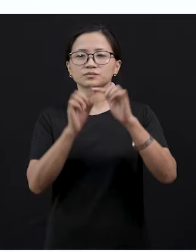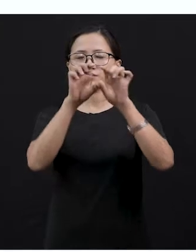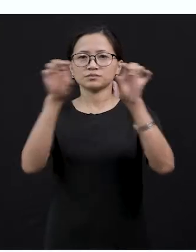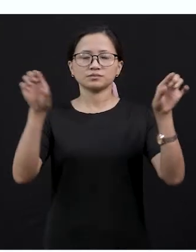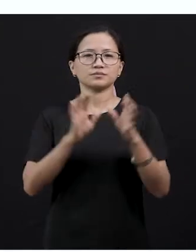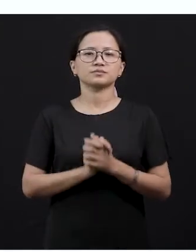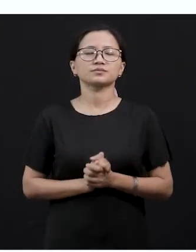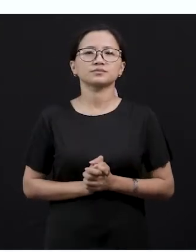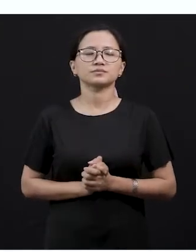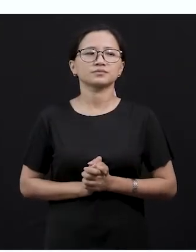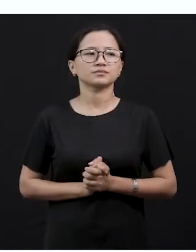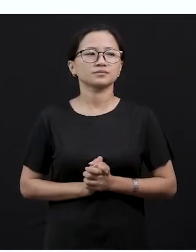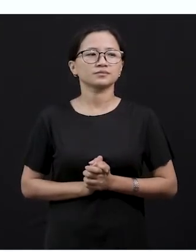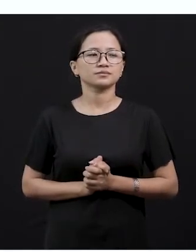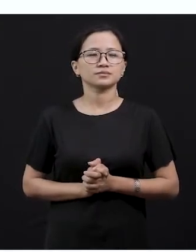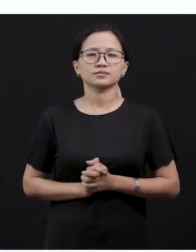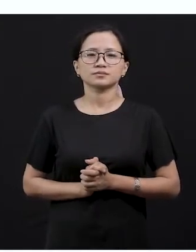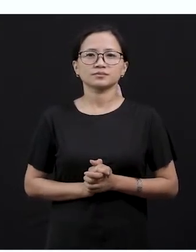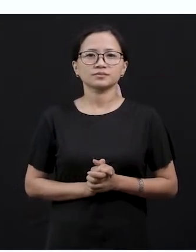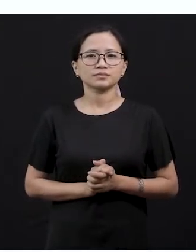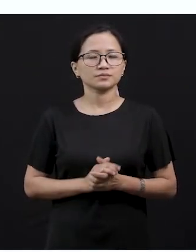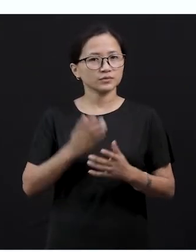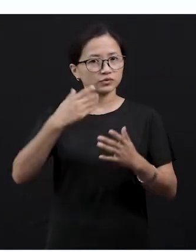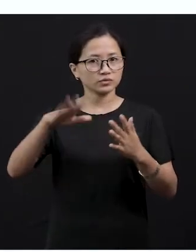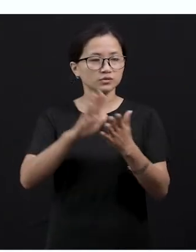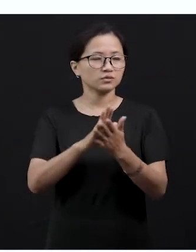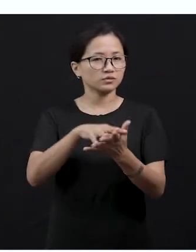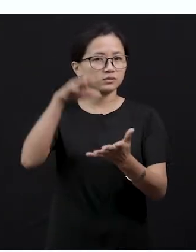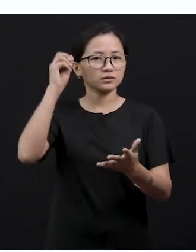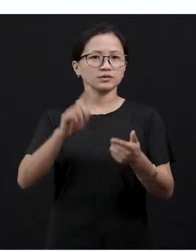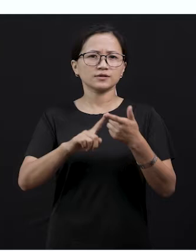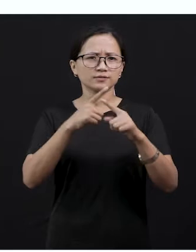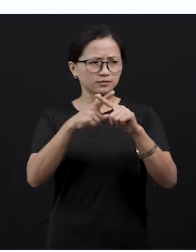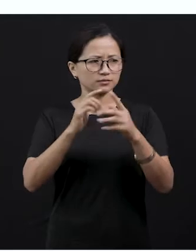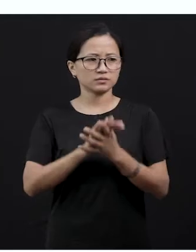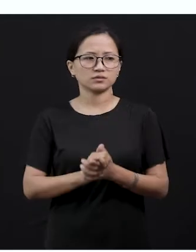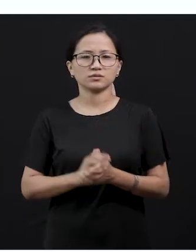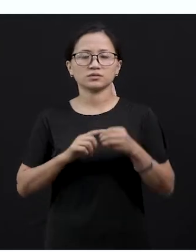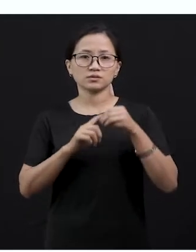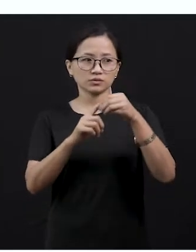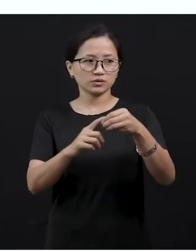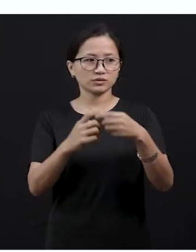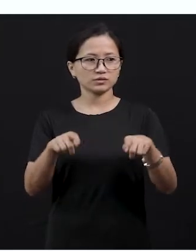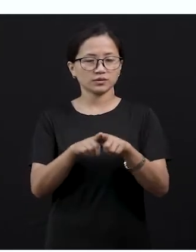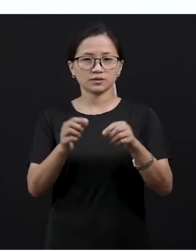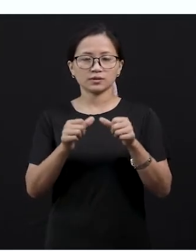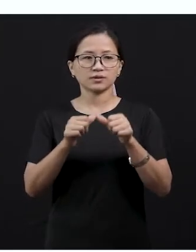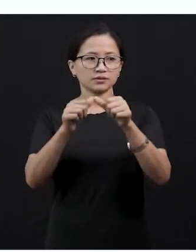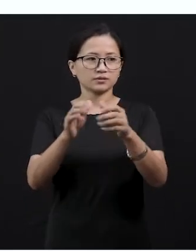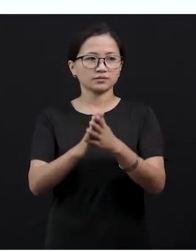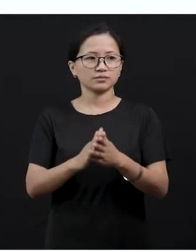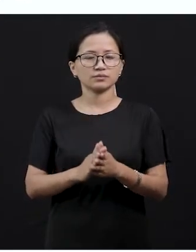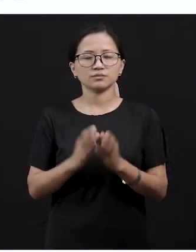topic, in today's class, we are going to learn some exercise, the questions and answer